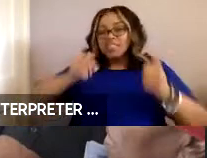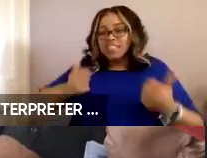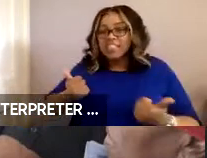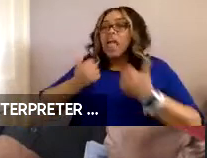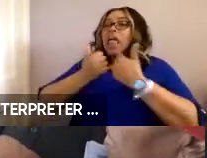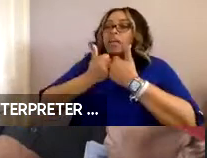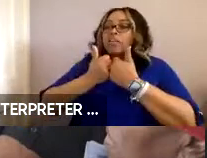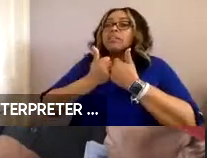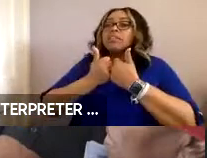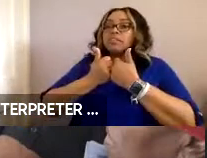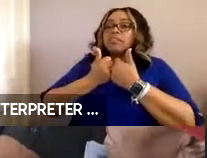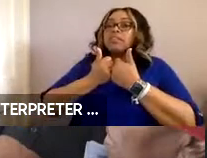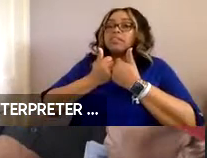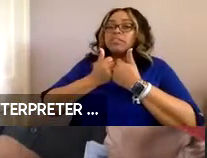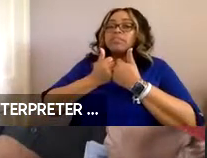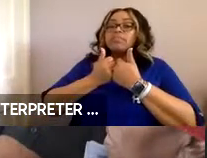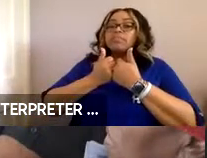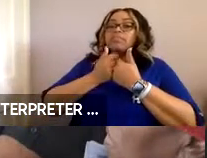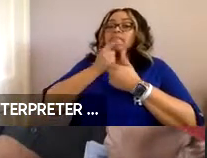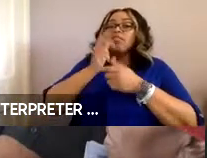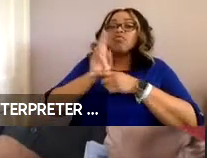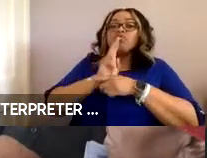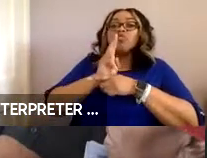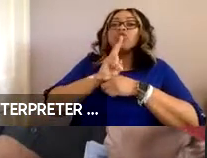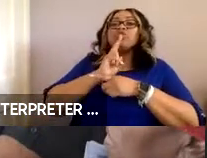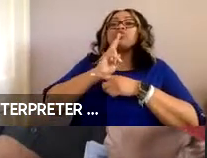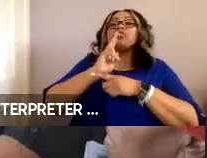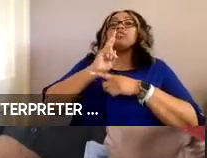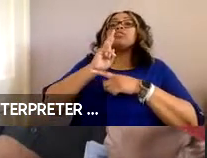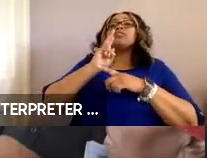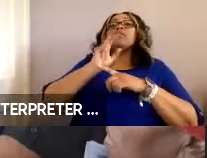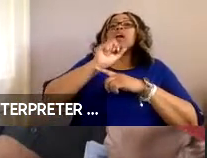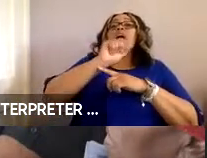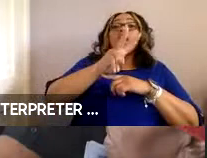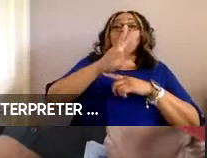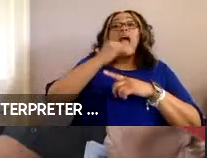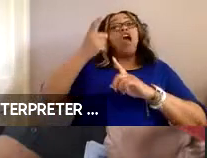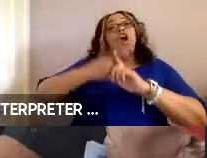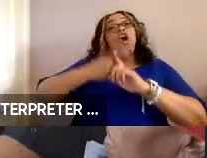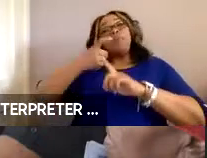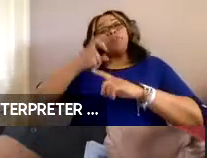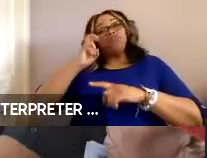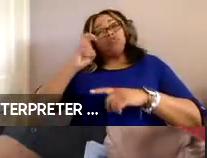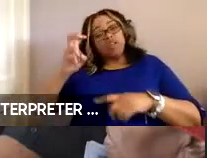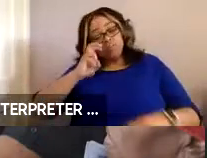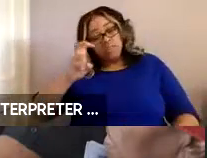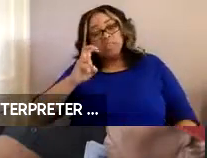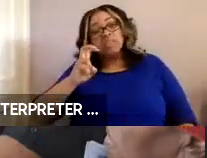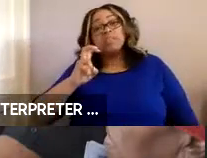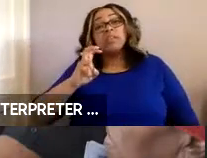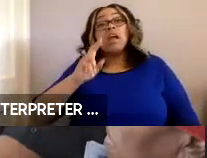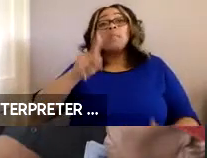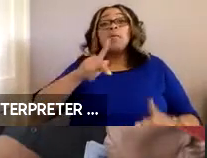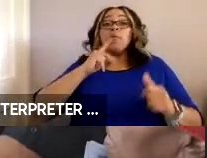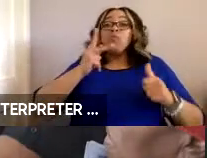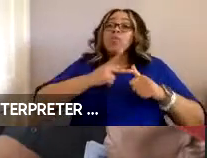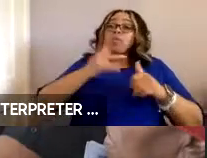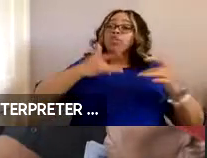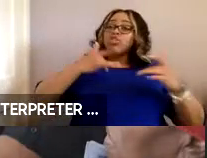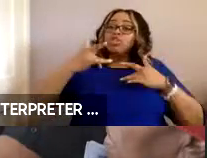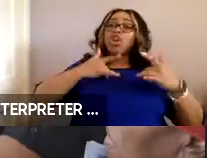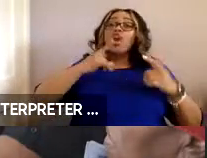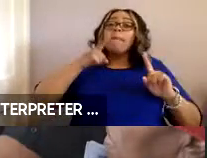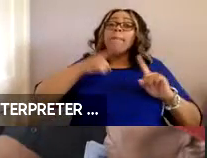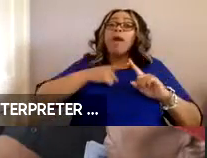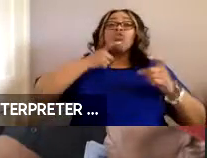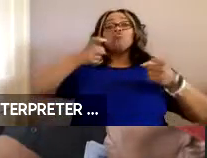challenges of using autonomous and automated transportation. And participants were primarily concerned